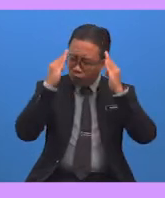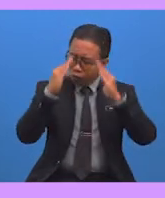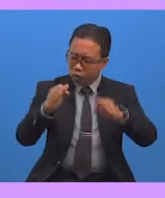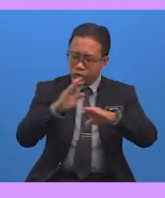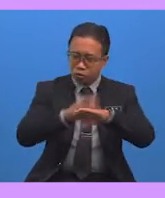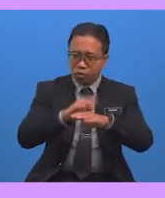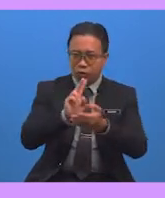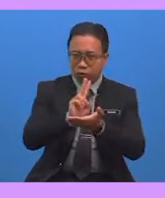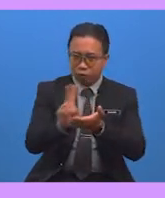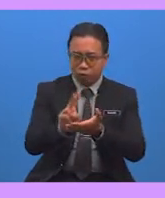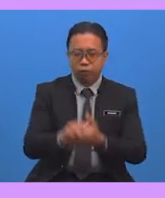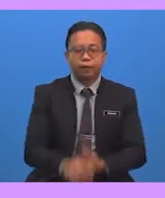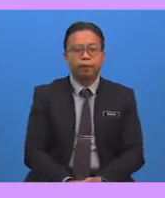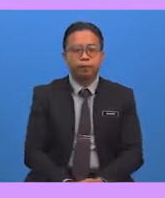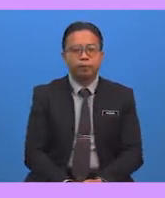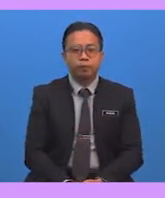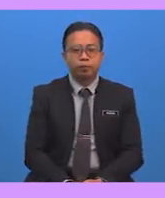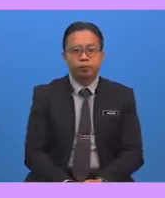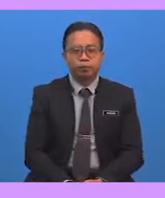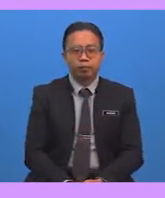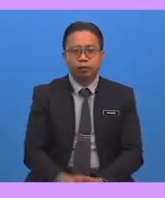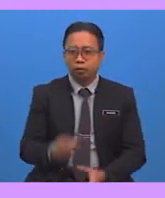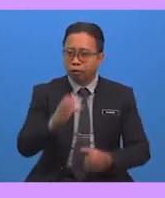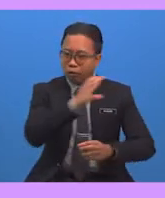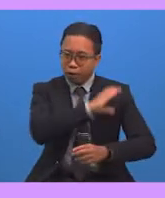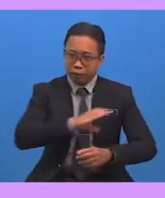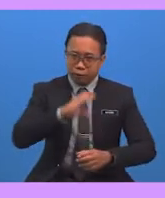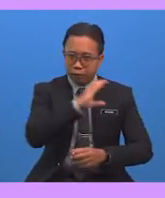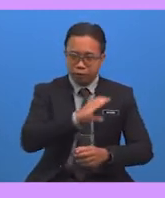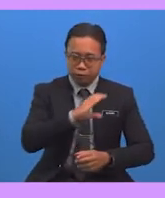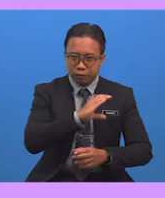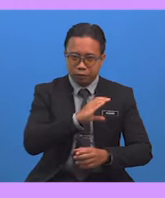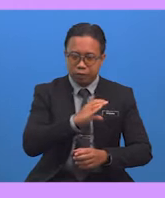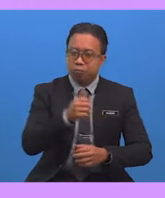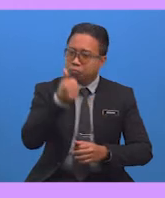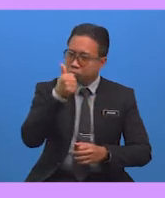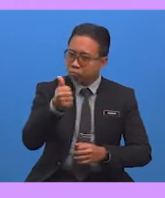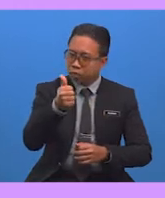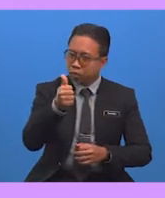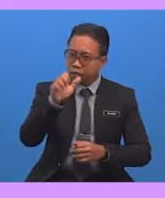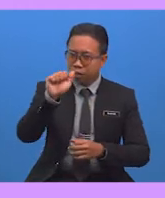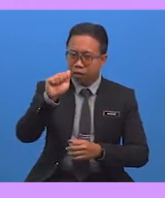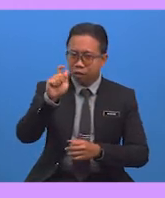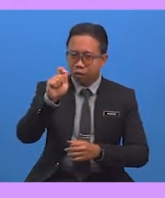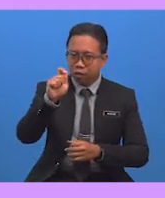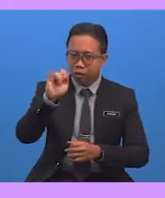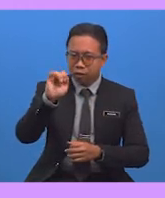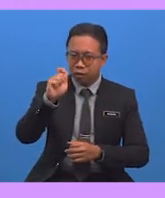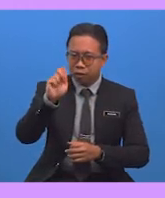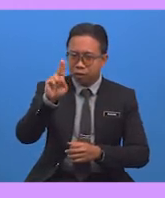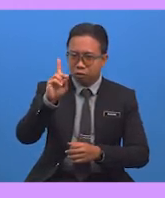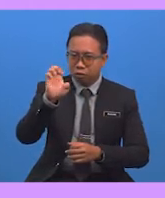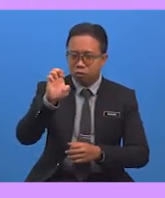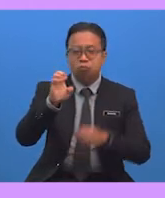life by being a likable character with the right attitude, I am certain that we will